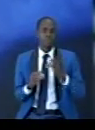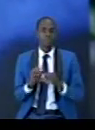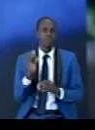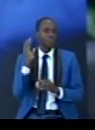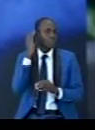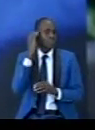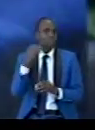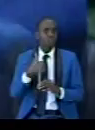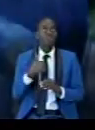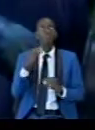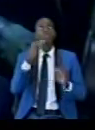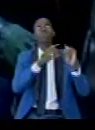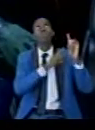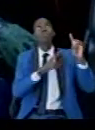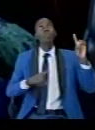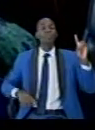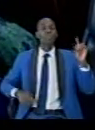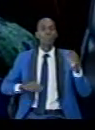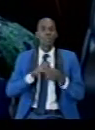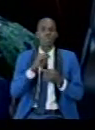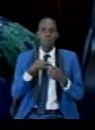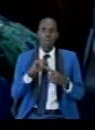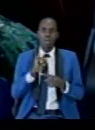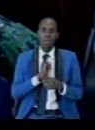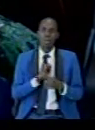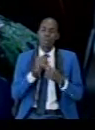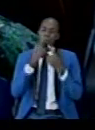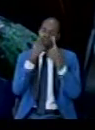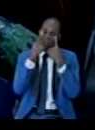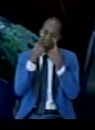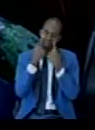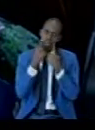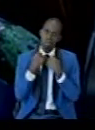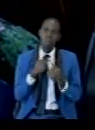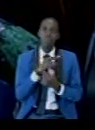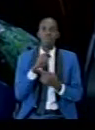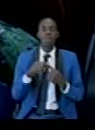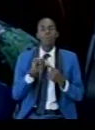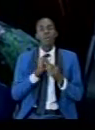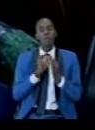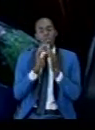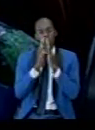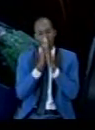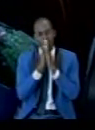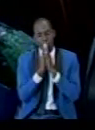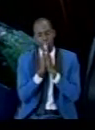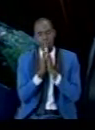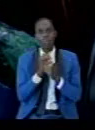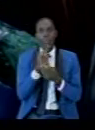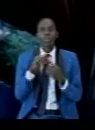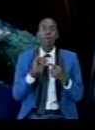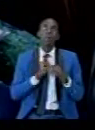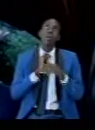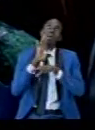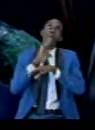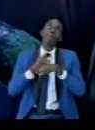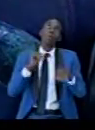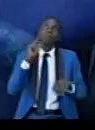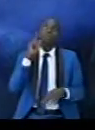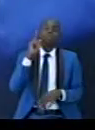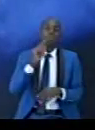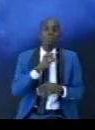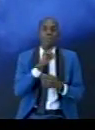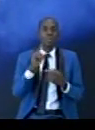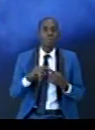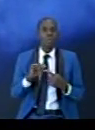me, O Lord, when I cry, when I pray, when I call, and when I